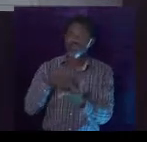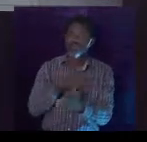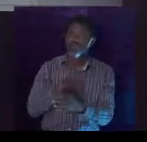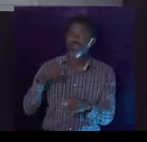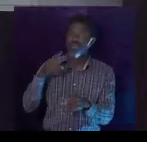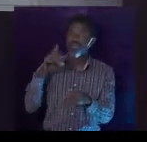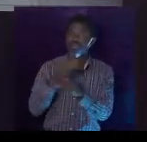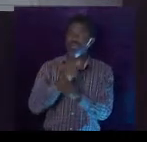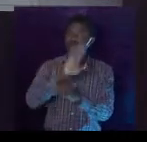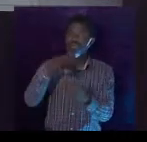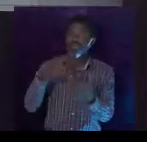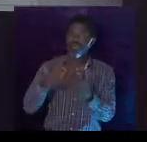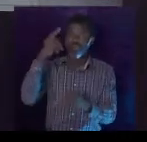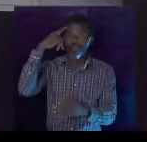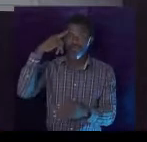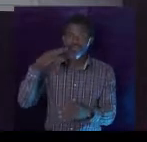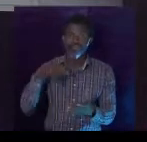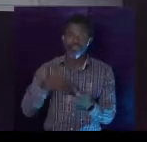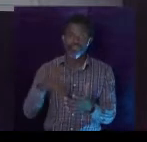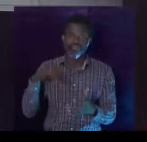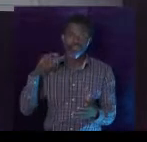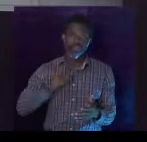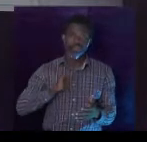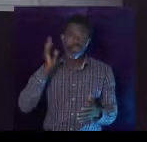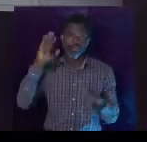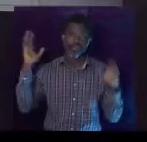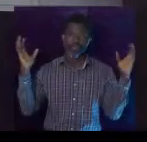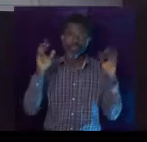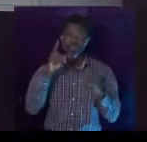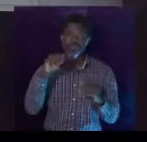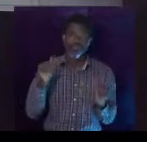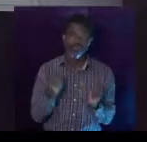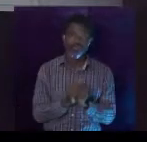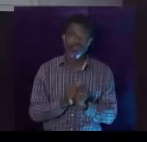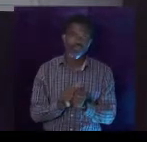got all. And for this, I'm going to celebrate you with a loud cheer.